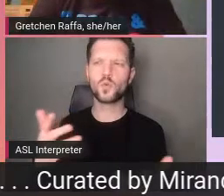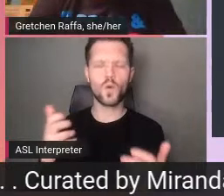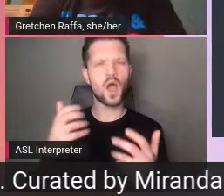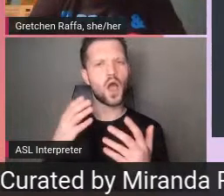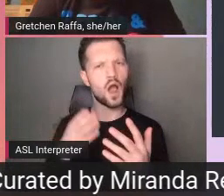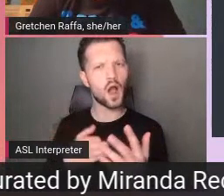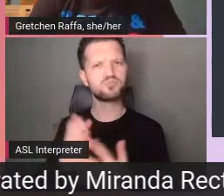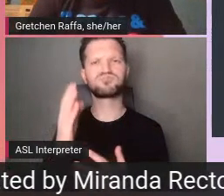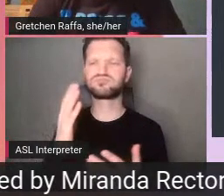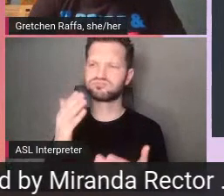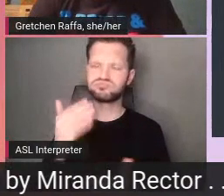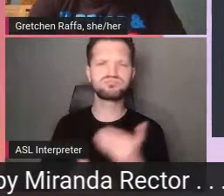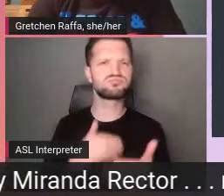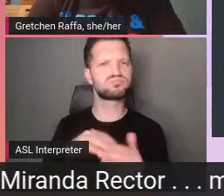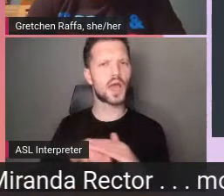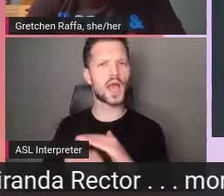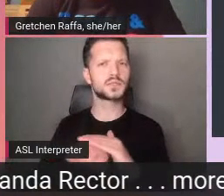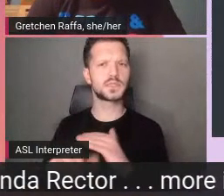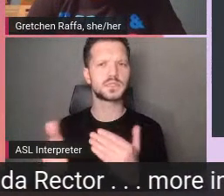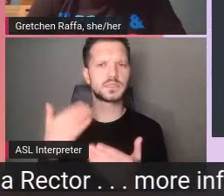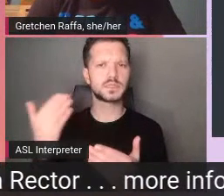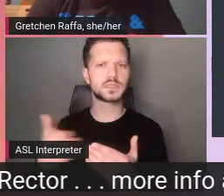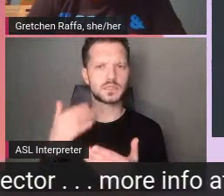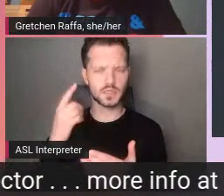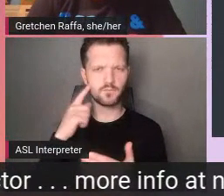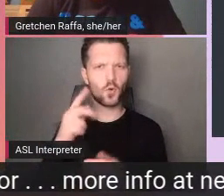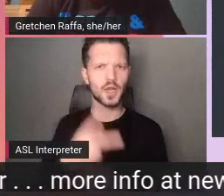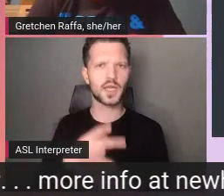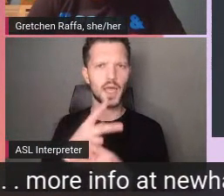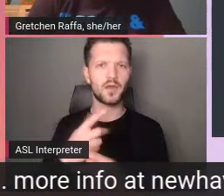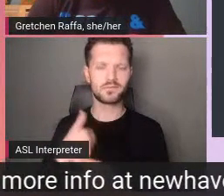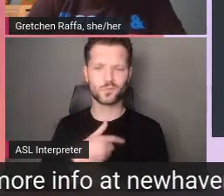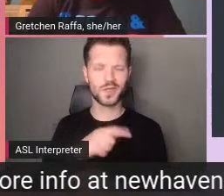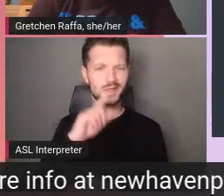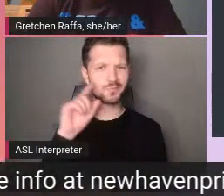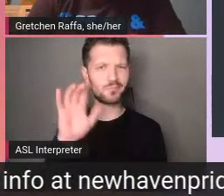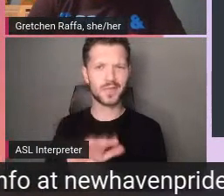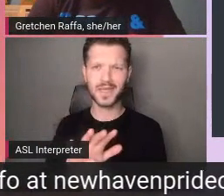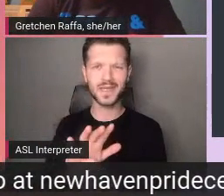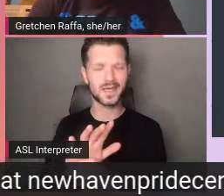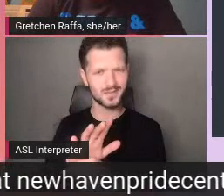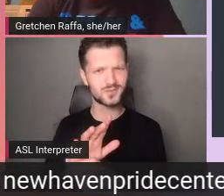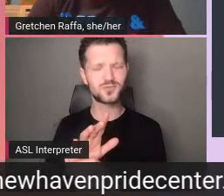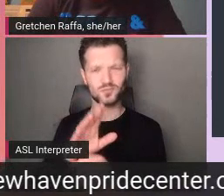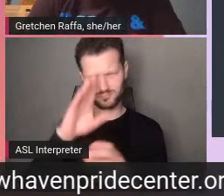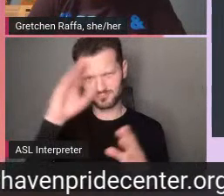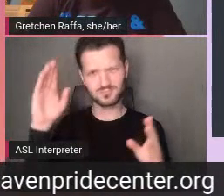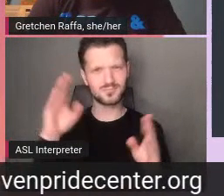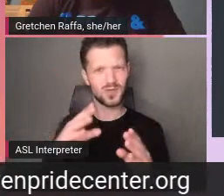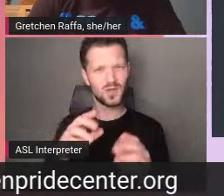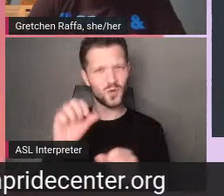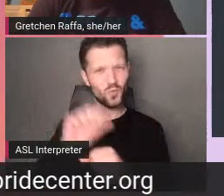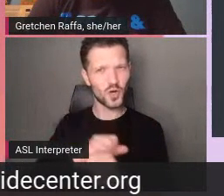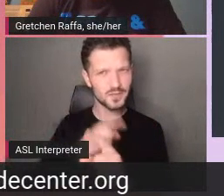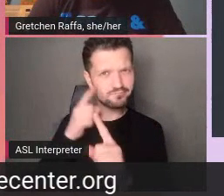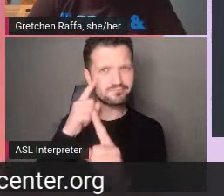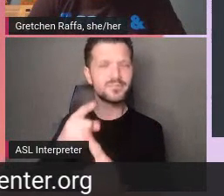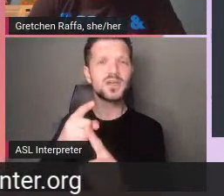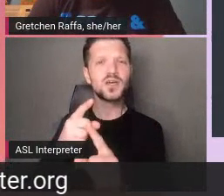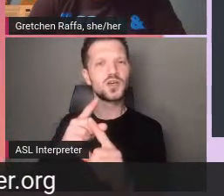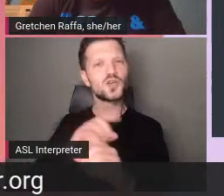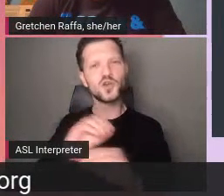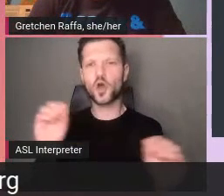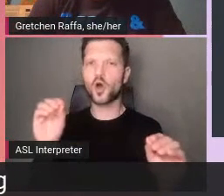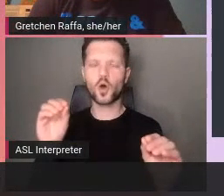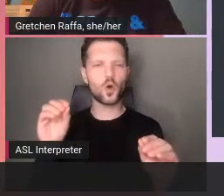care. And we are committed to working towards a world and a place where no one experiences